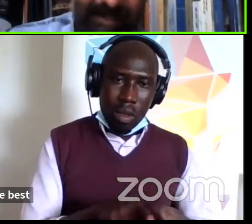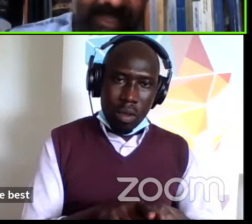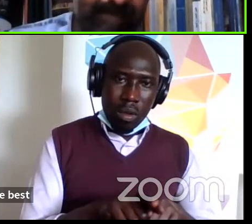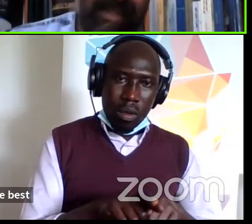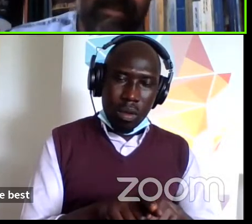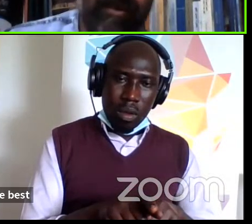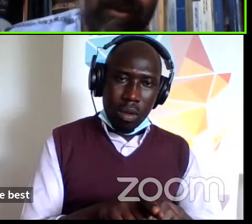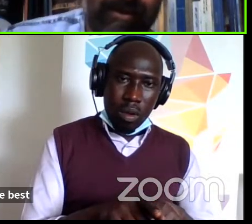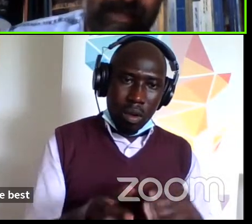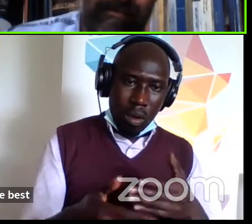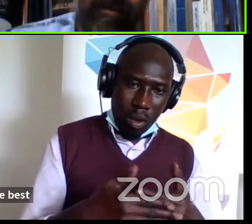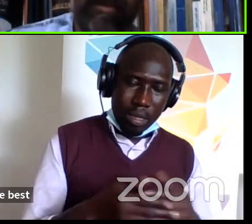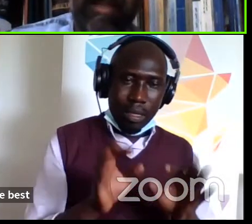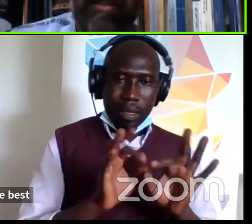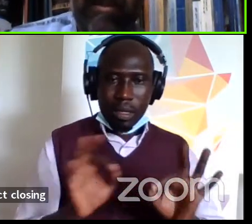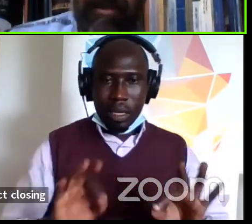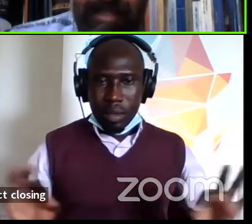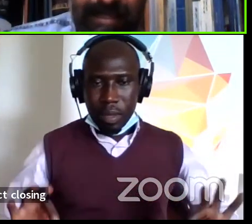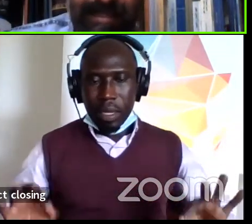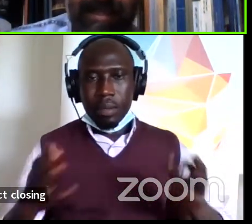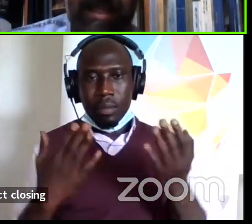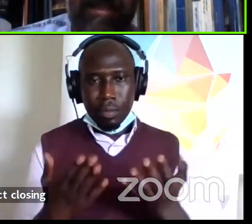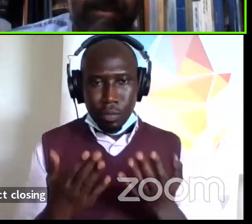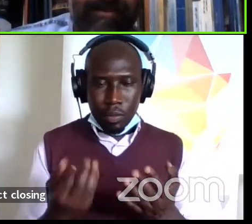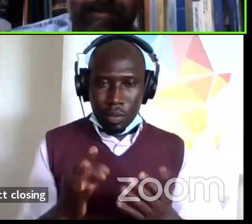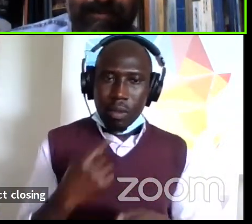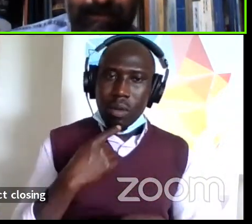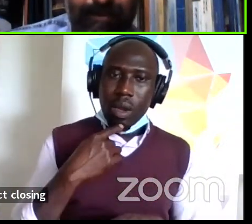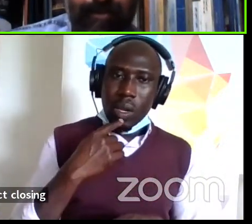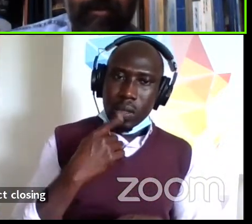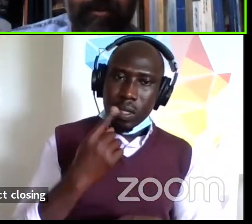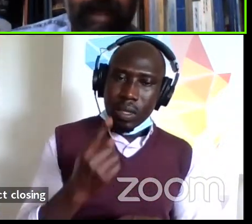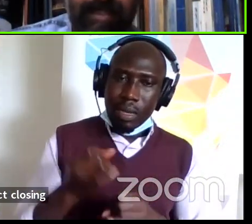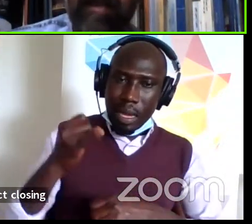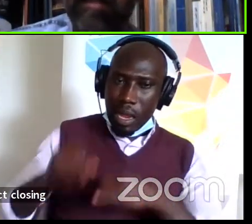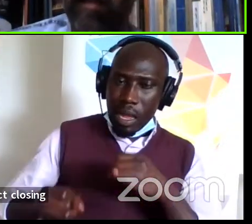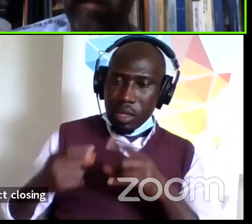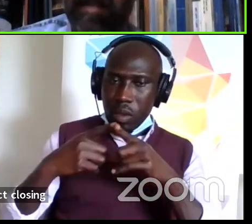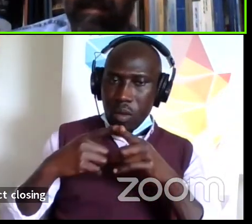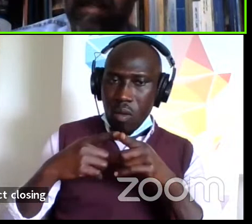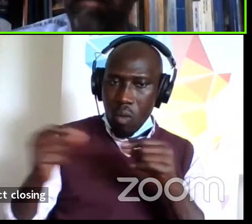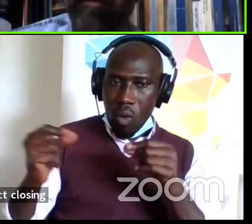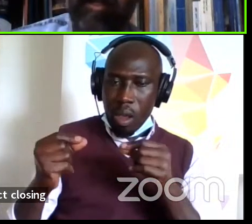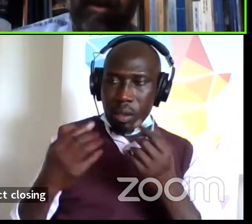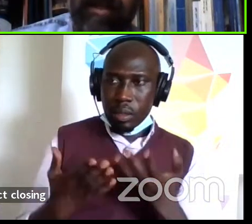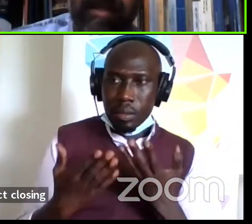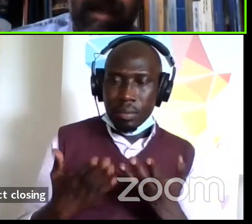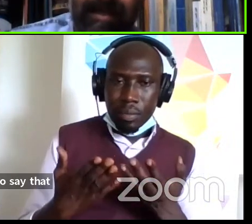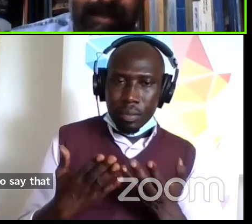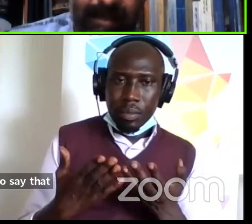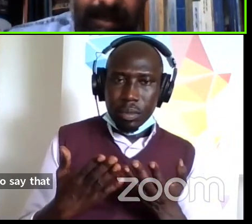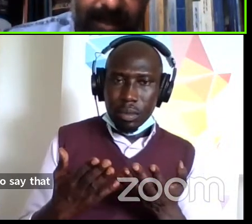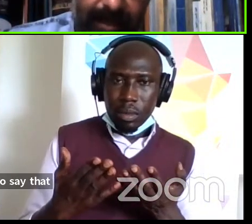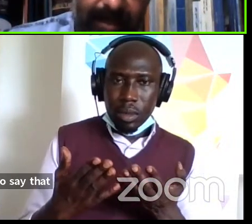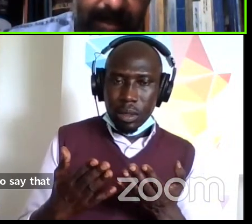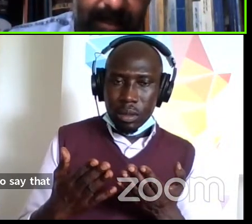closing statement, or if you would like to say the last word with the participant. After that, we will open